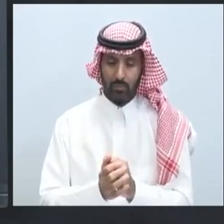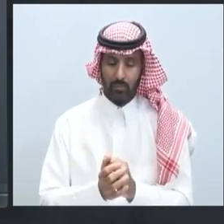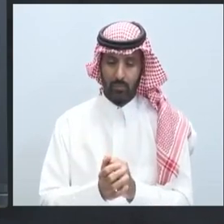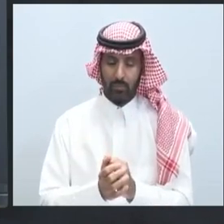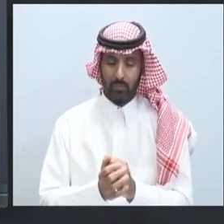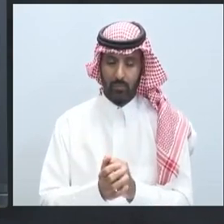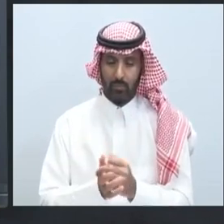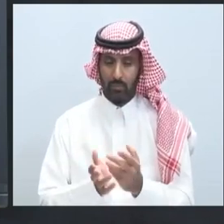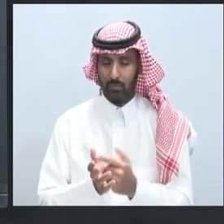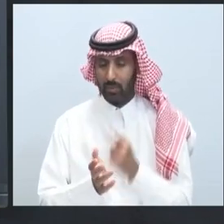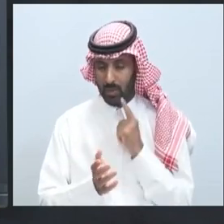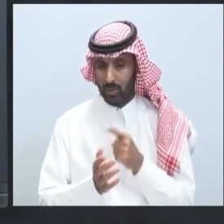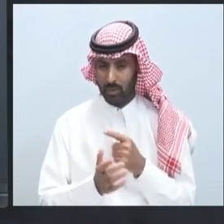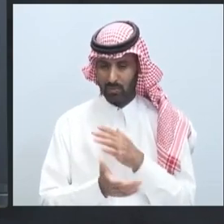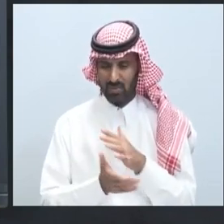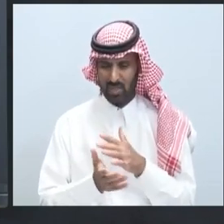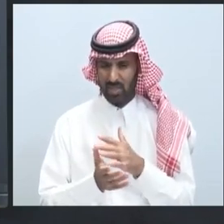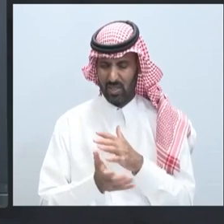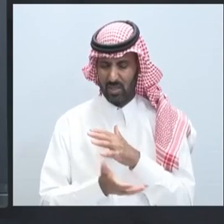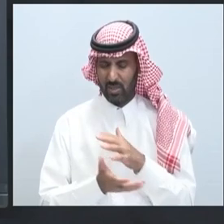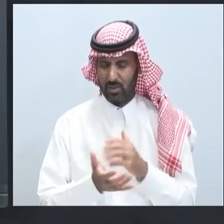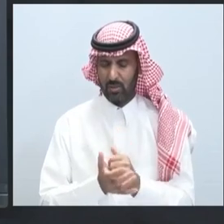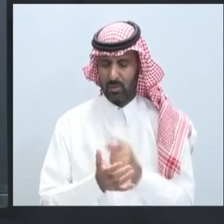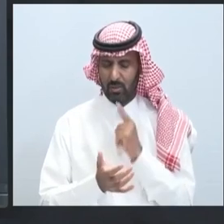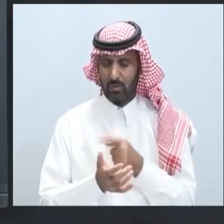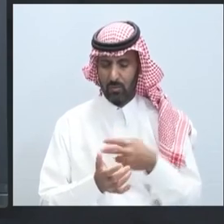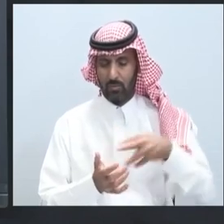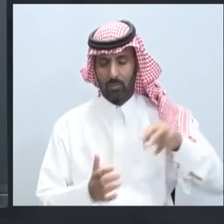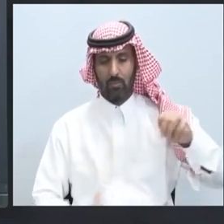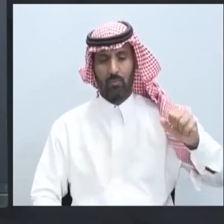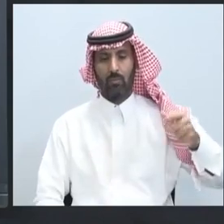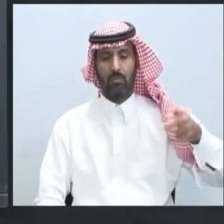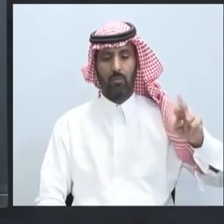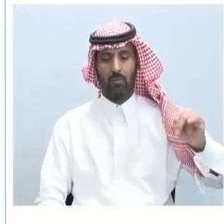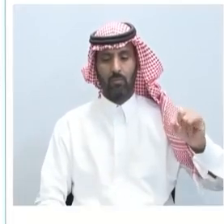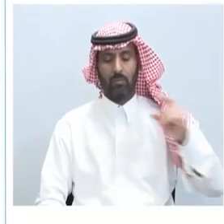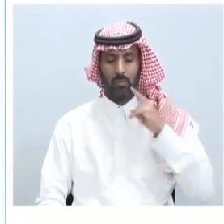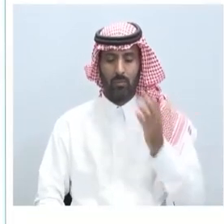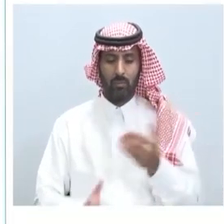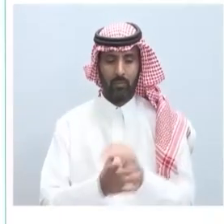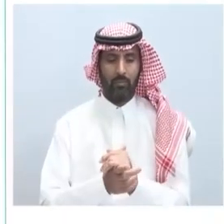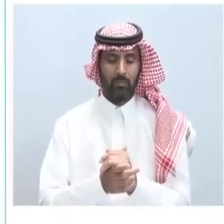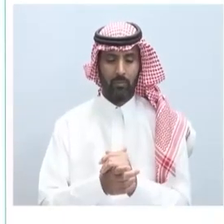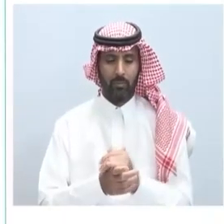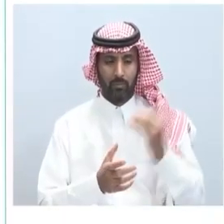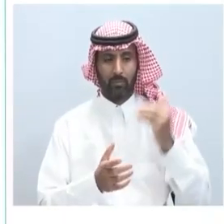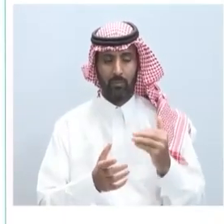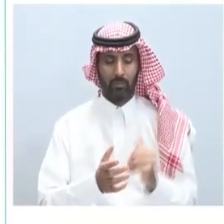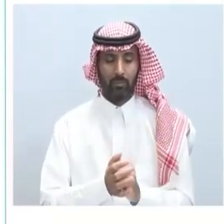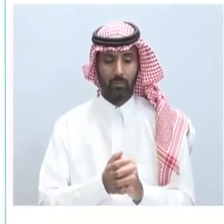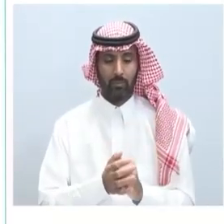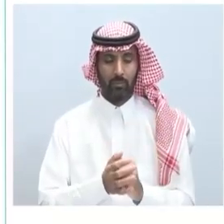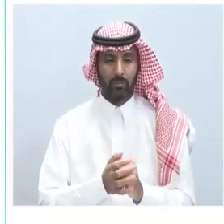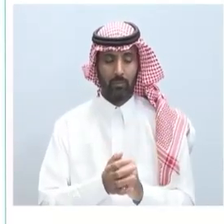this here is a dilemma for Mariana, of course. Here are